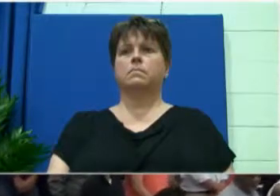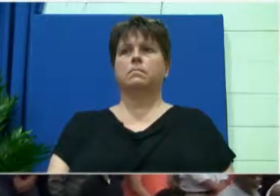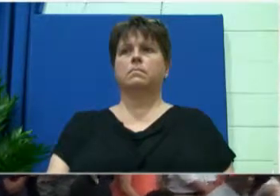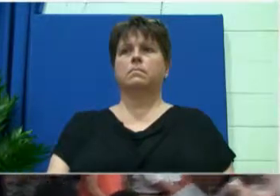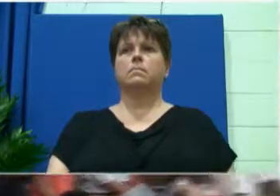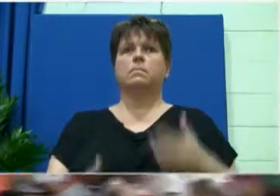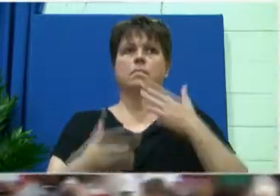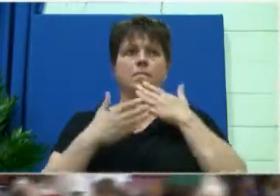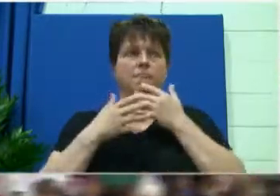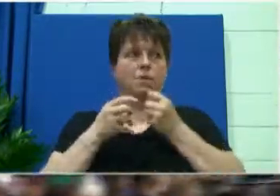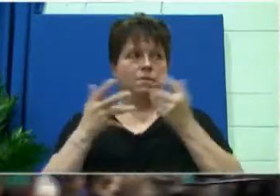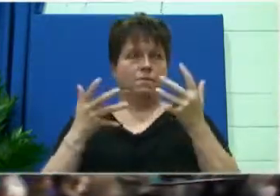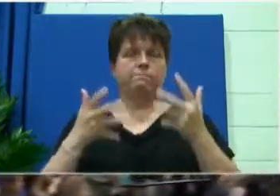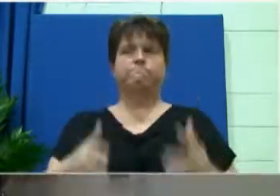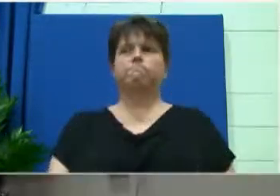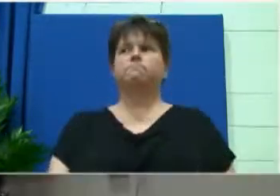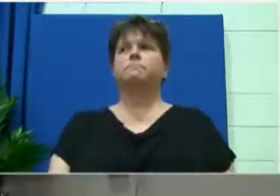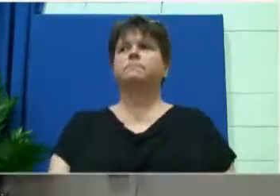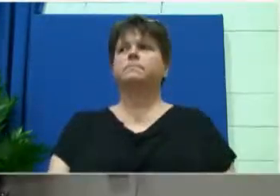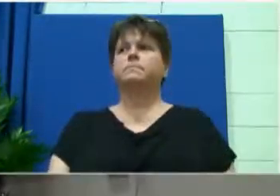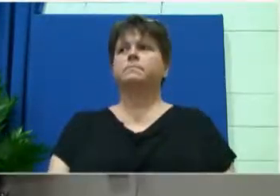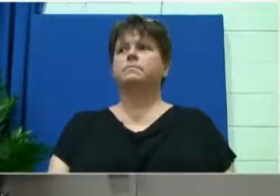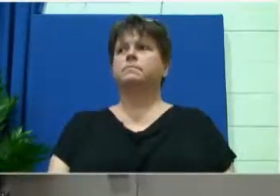Thank you very much.